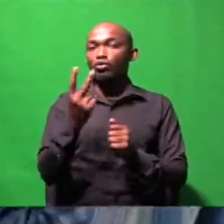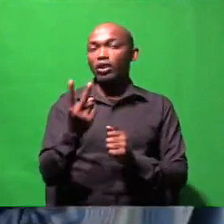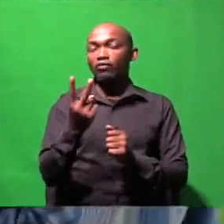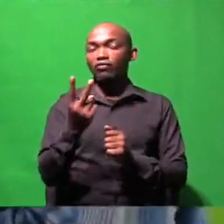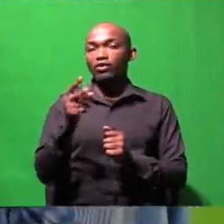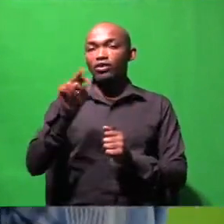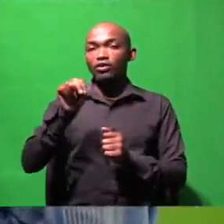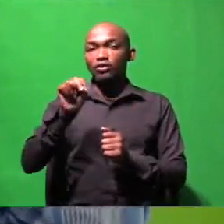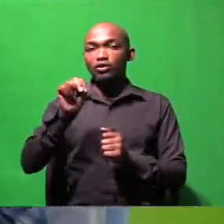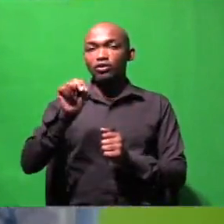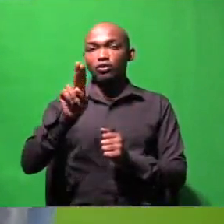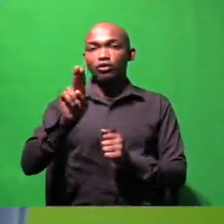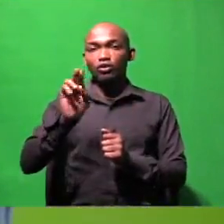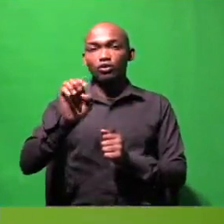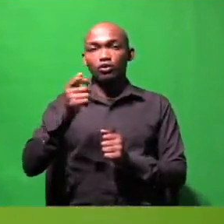are talking about,